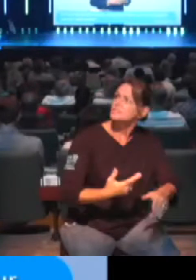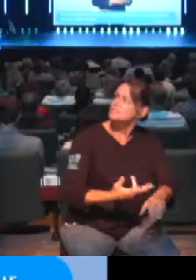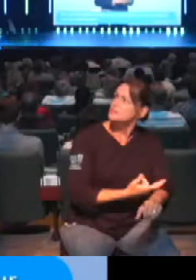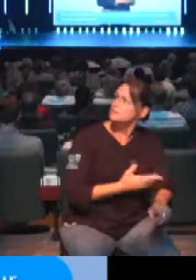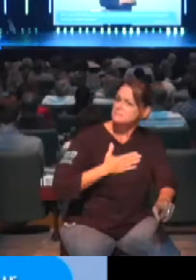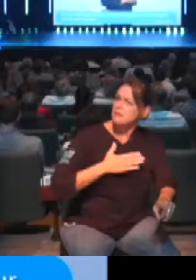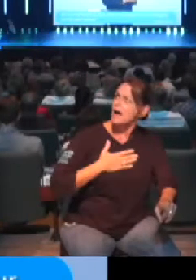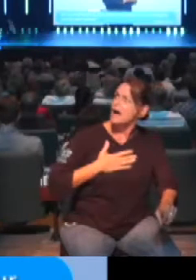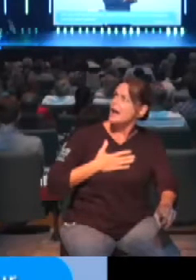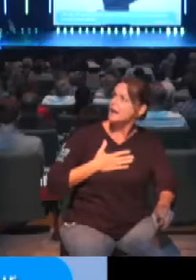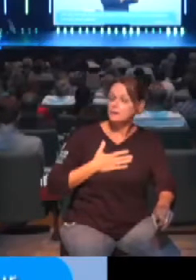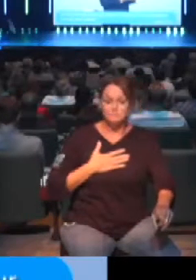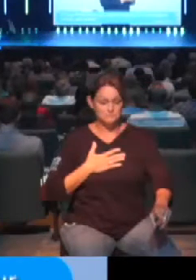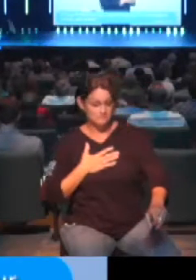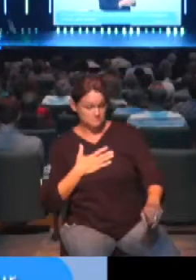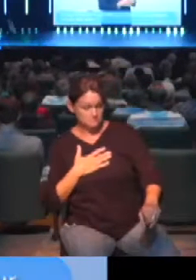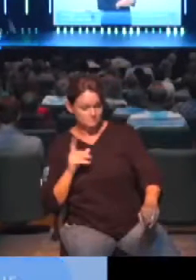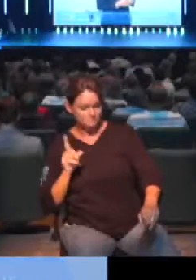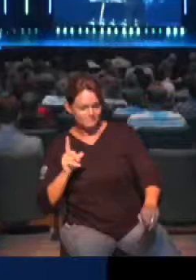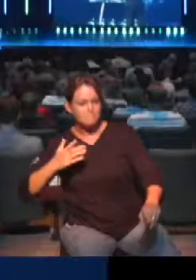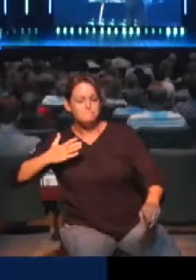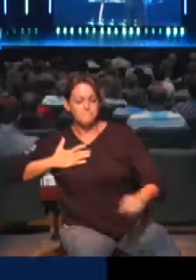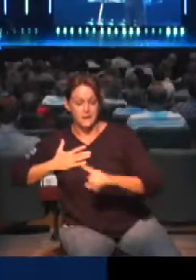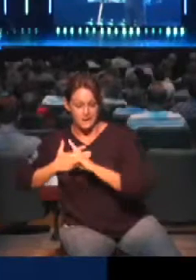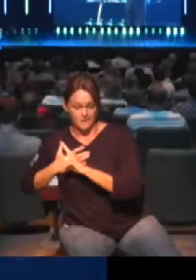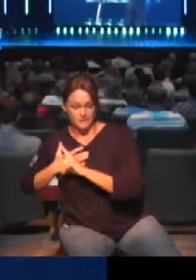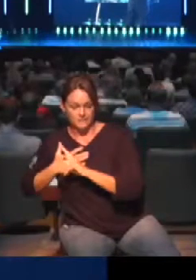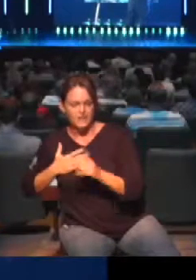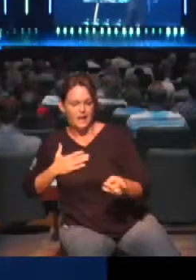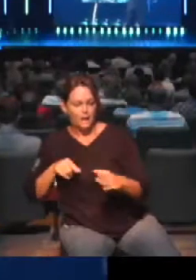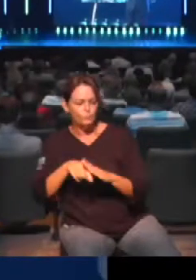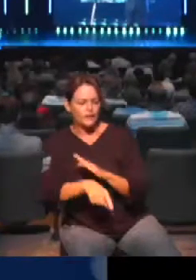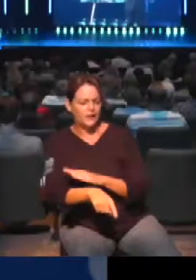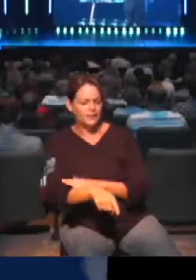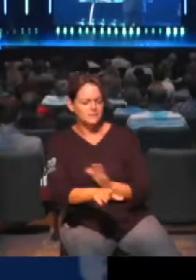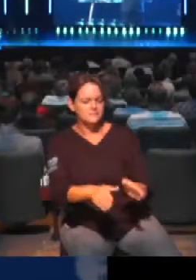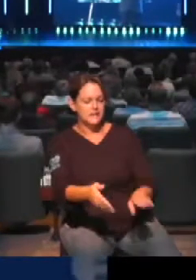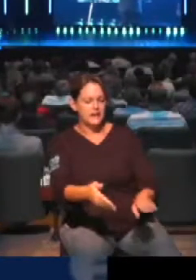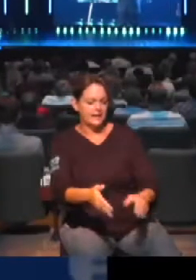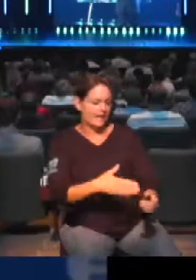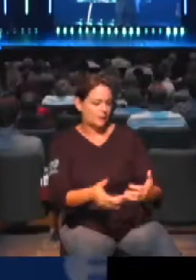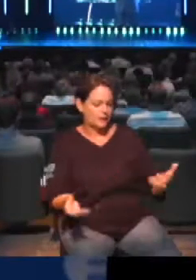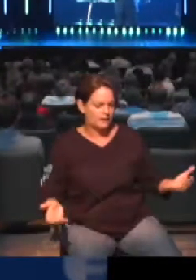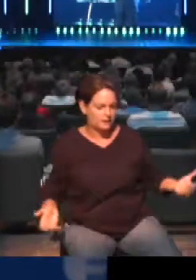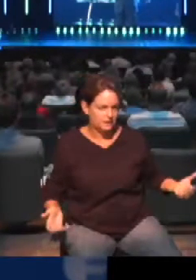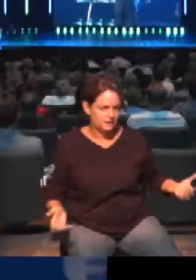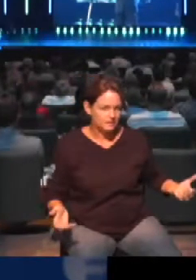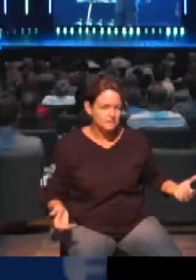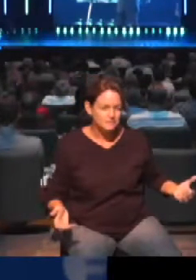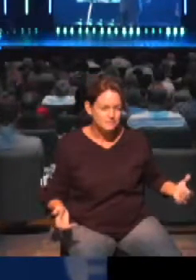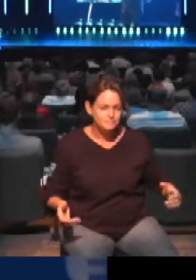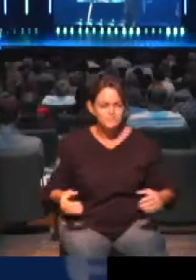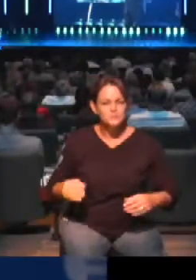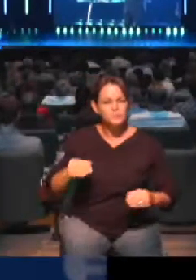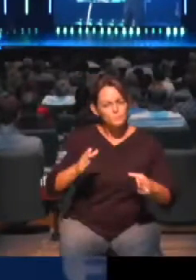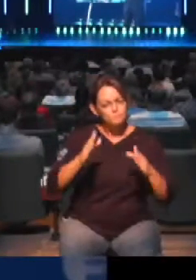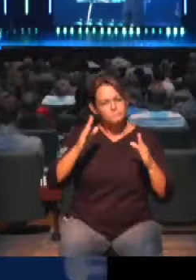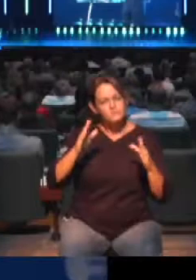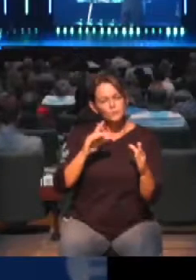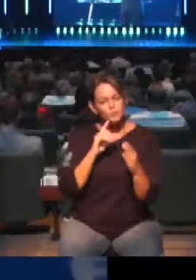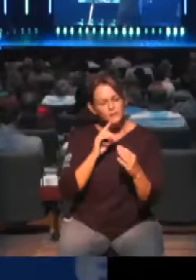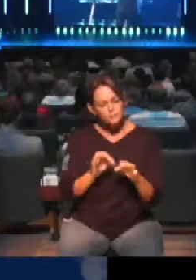sons you shall redeem." Okay, so I have 3 points. If you're taking notes, I want you to write these down. If you're not taking